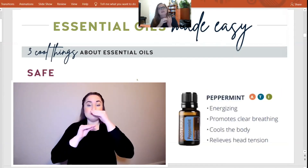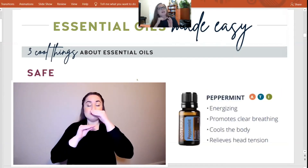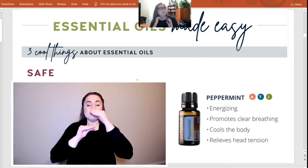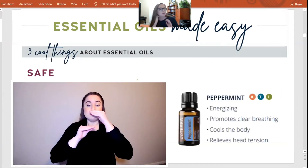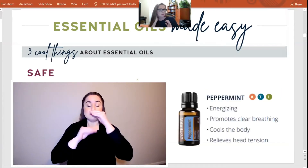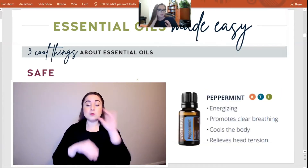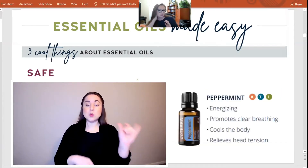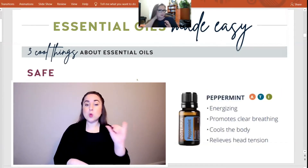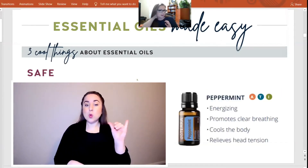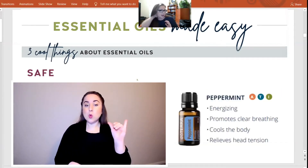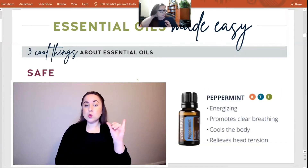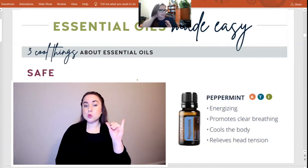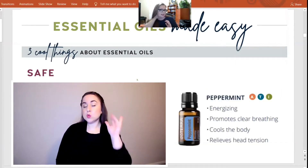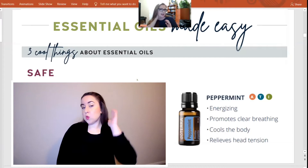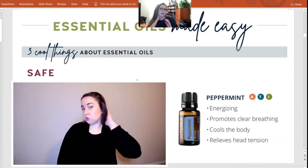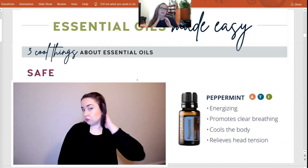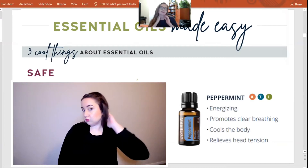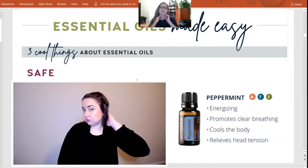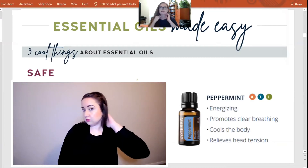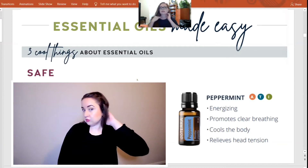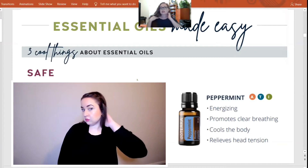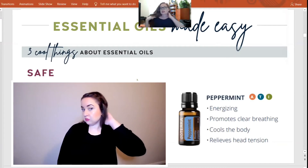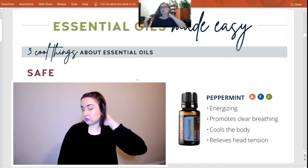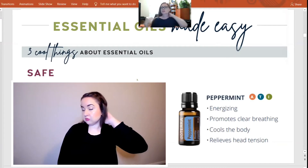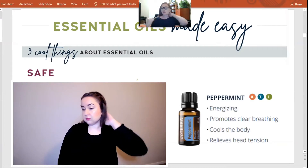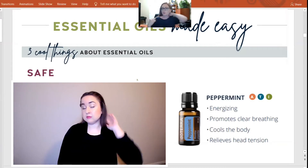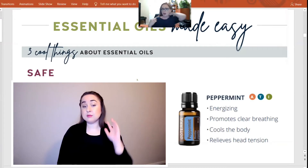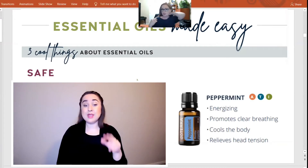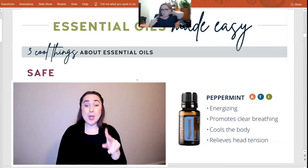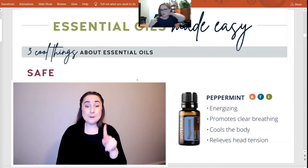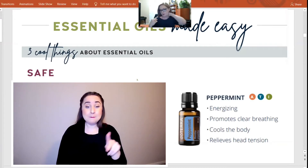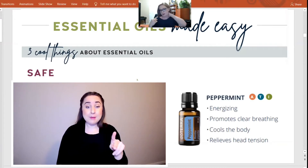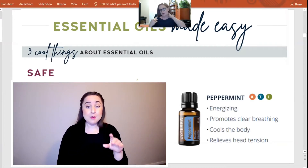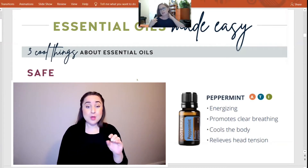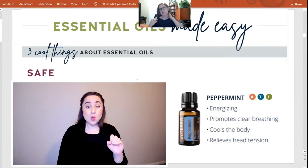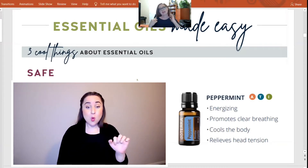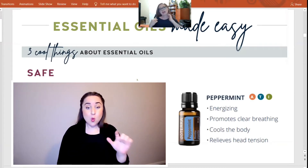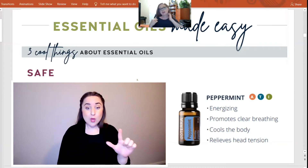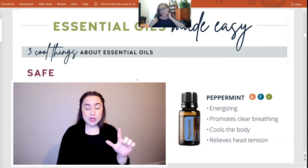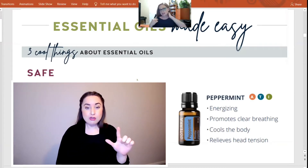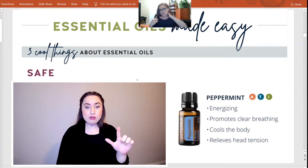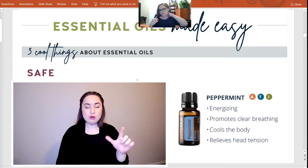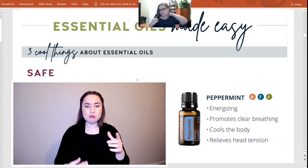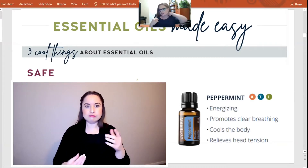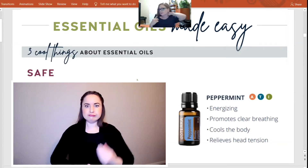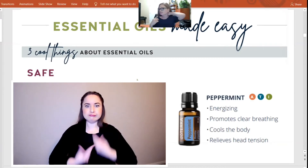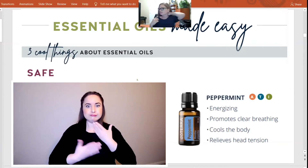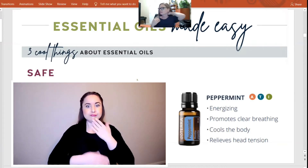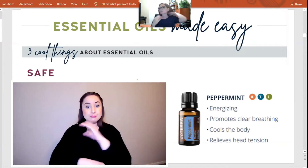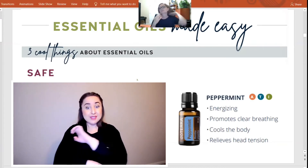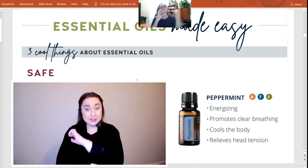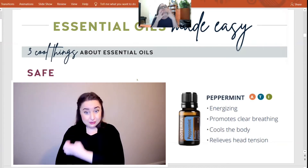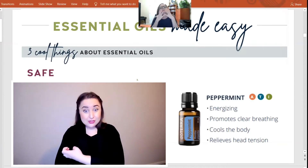And then I'm going to rub it on the back of my neck. So peppermint oil is energizing,